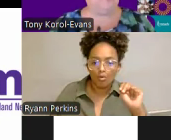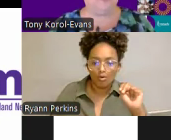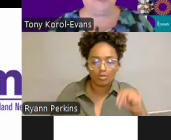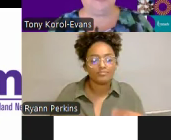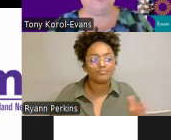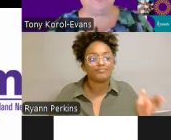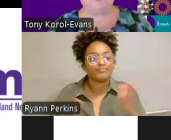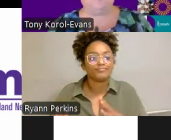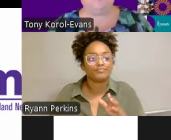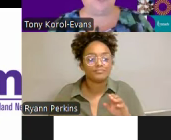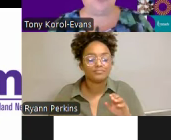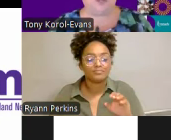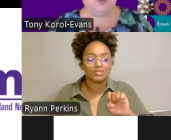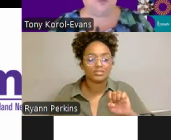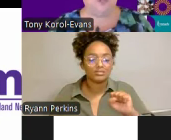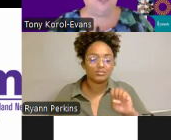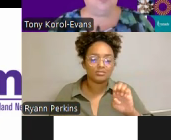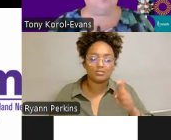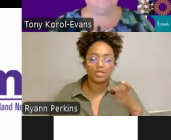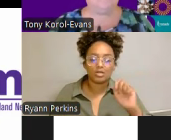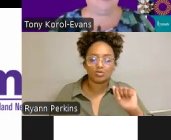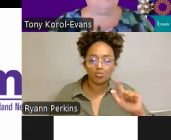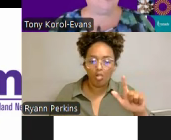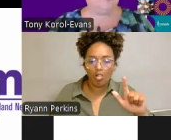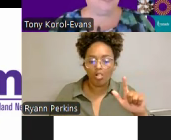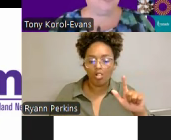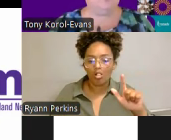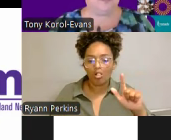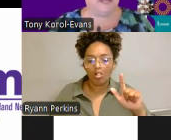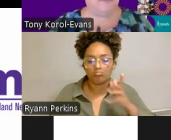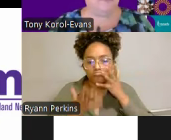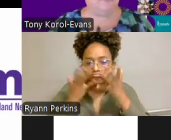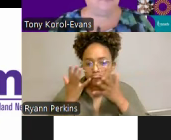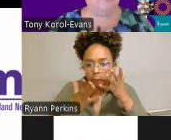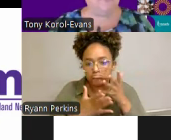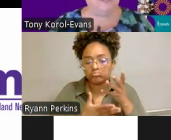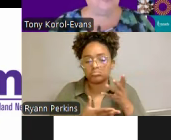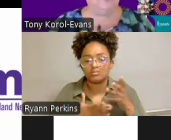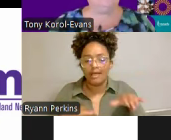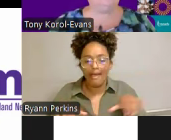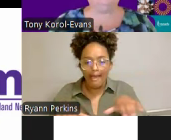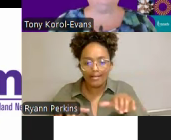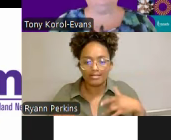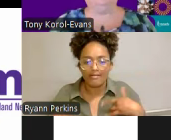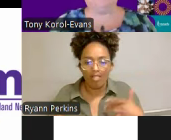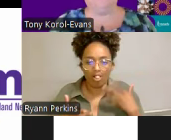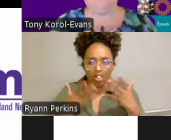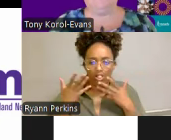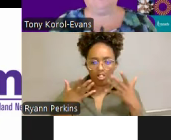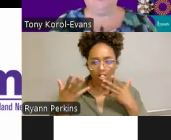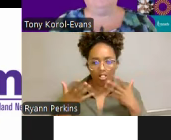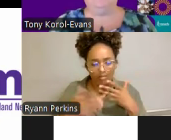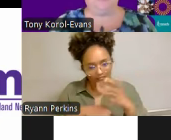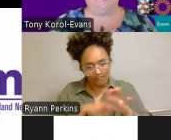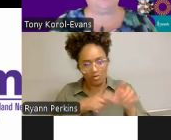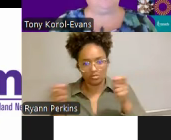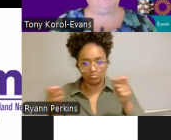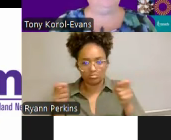forcing them to do things they don't want to do or that they find sexually degrading, sexual regulation